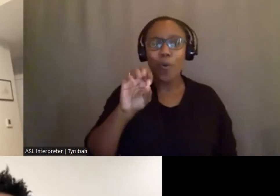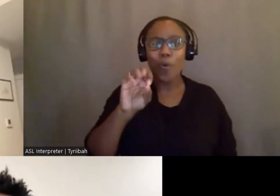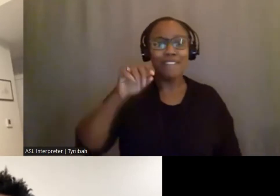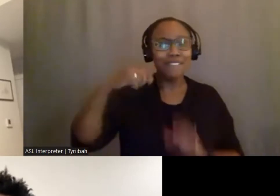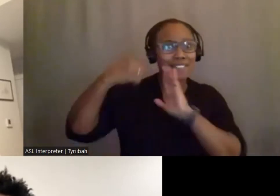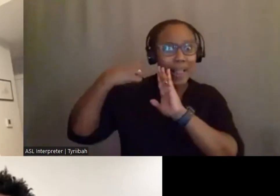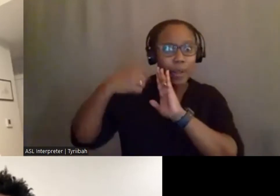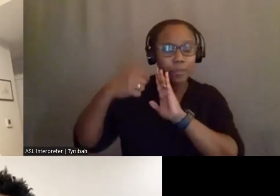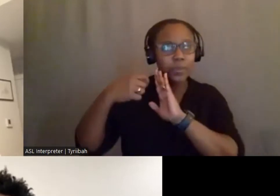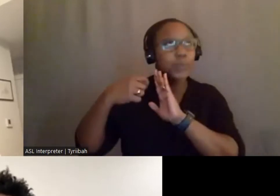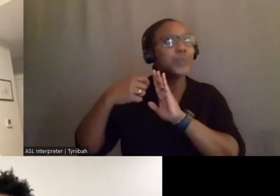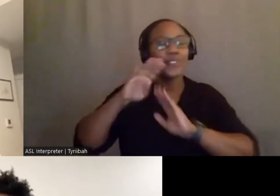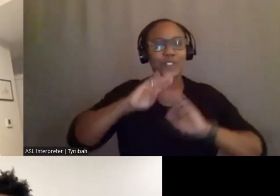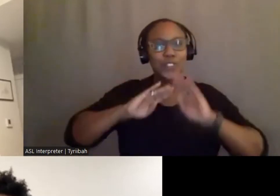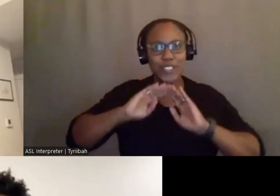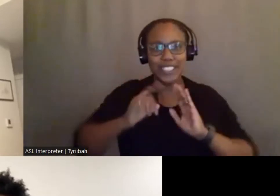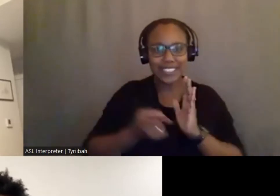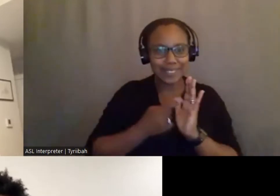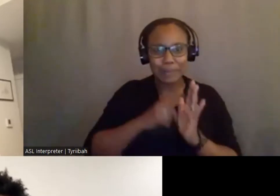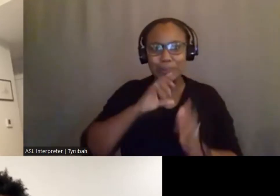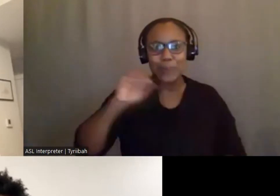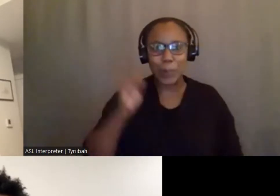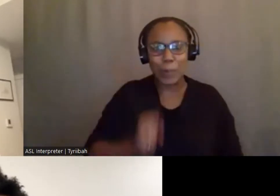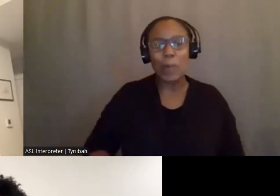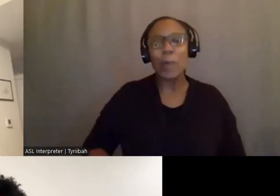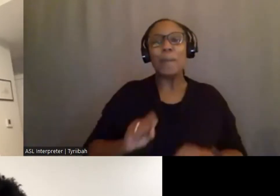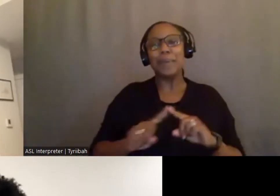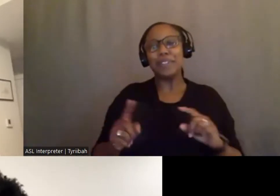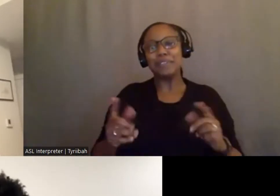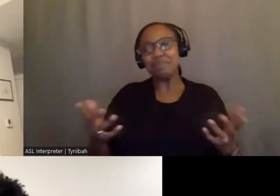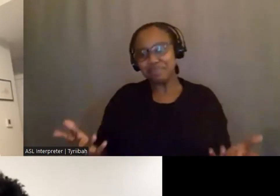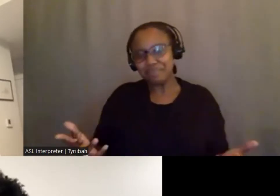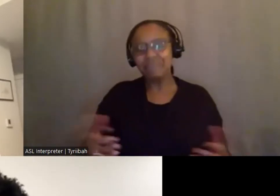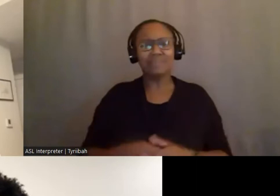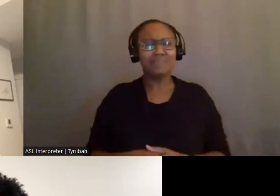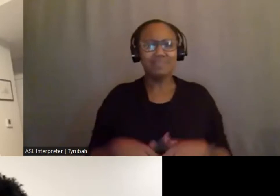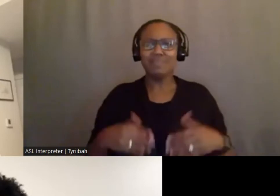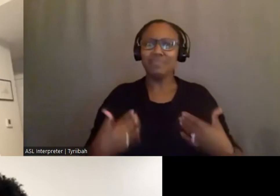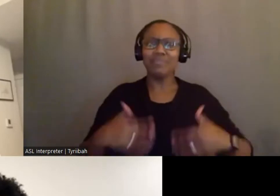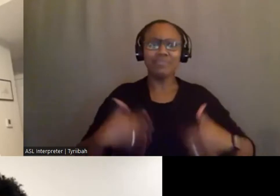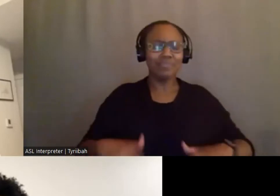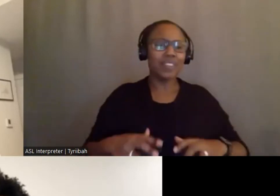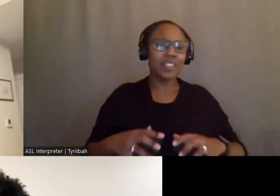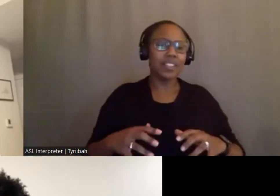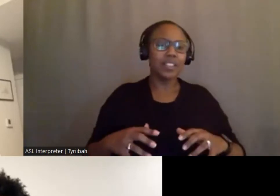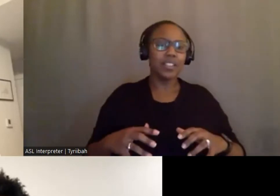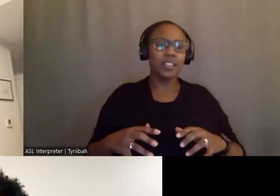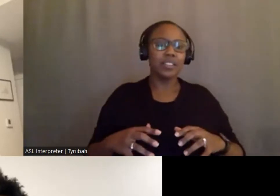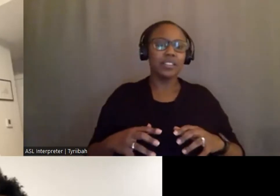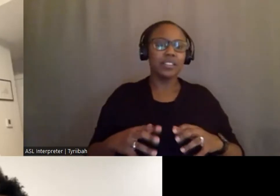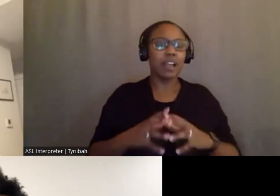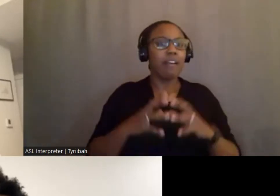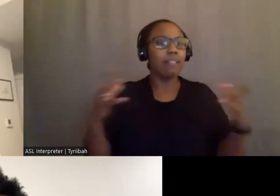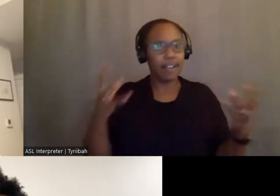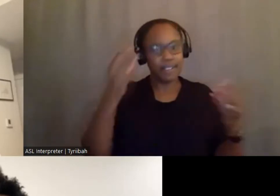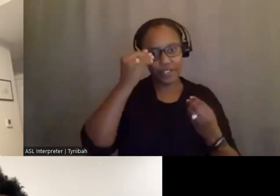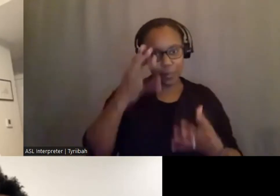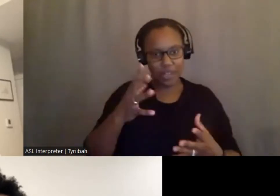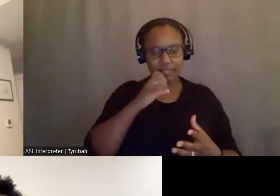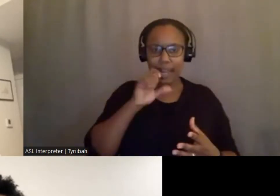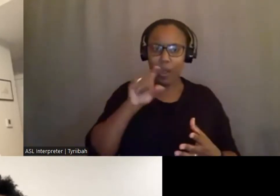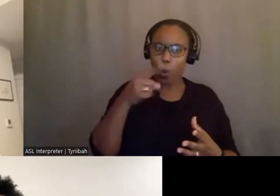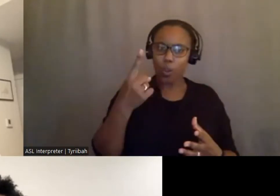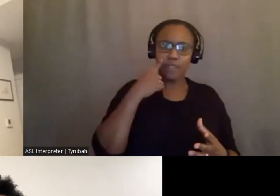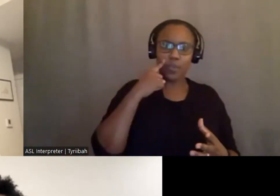sometimes. But yeah, certainly there is far more information out there for not just groups of people like me, but